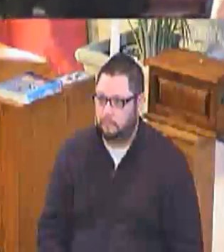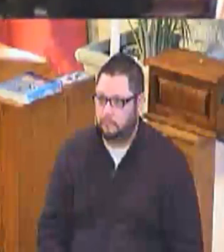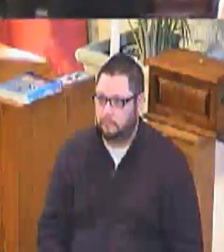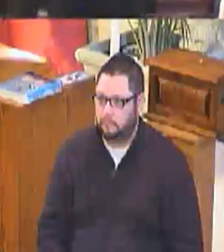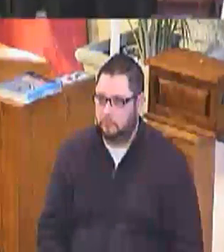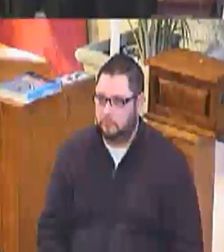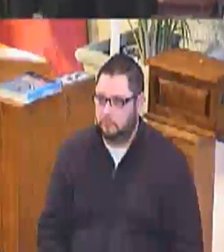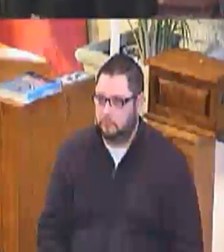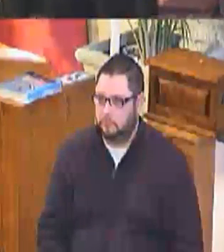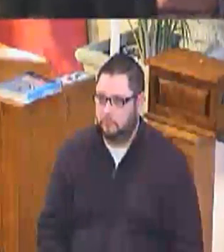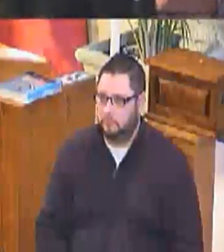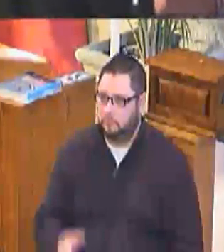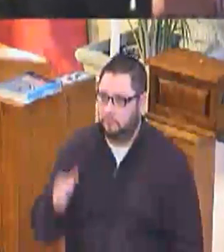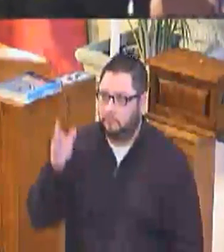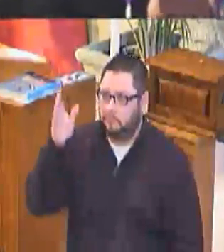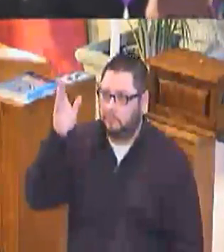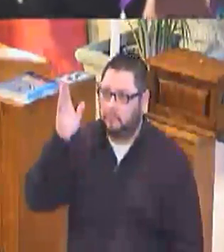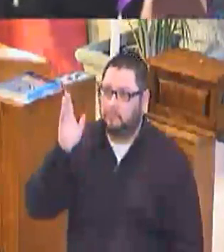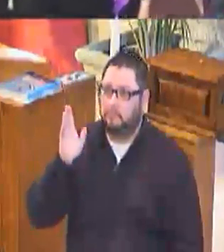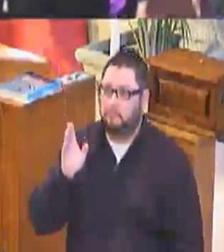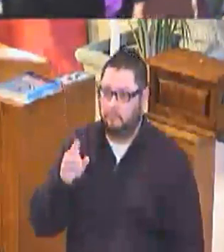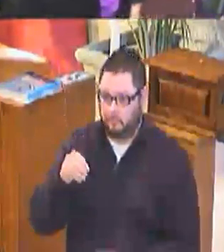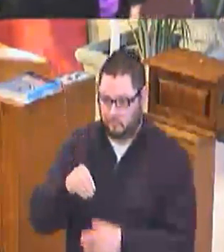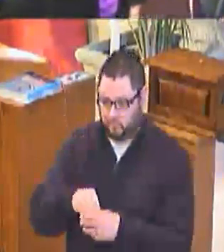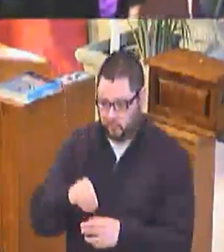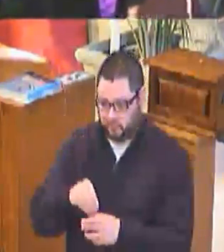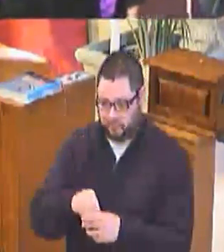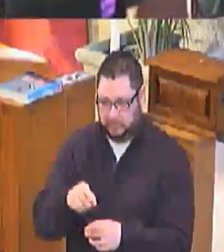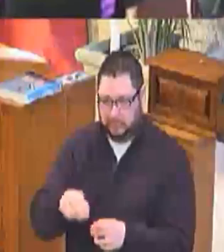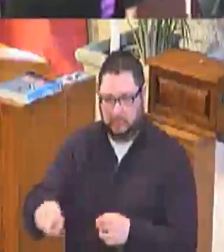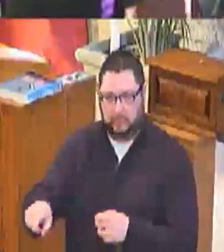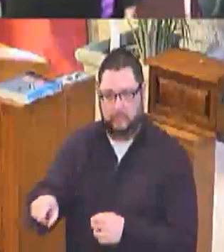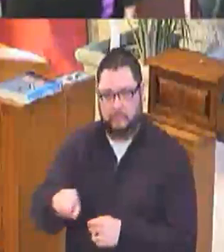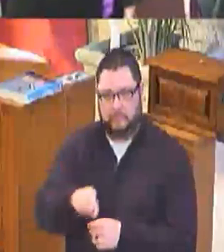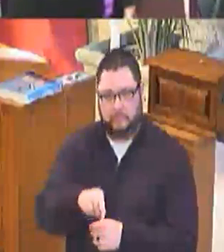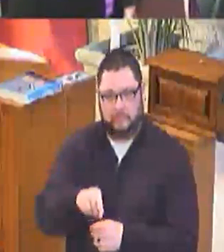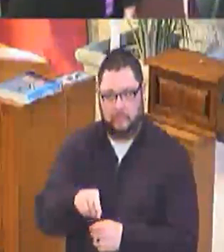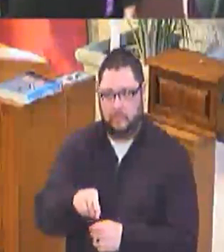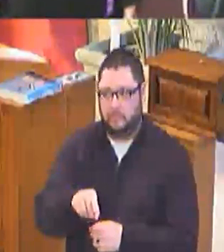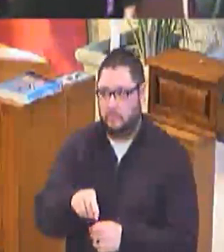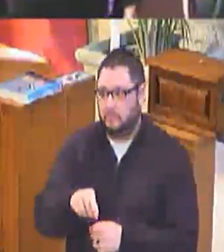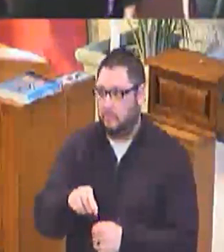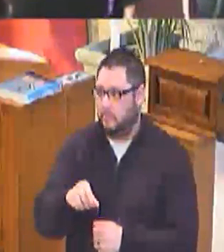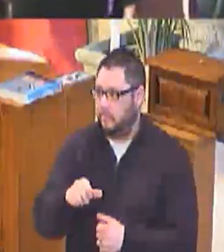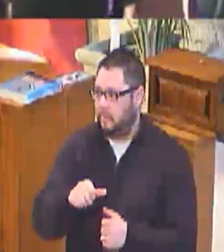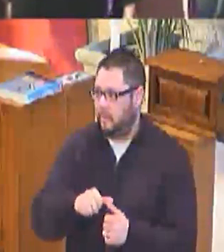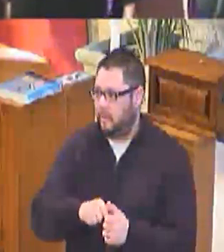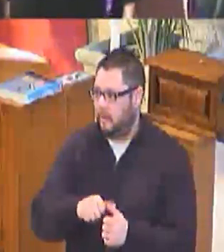God is inside you and everyone.